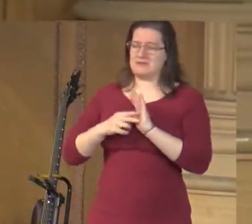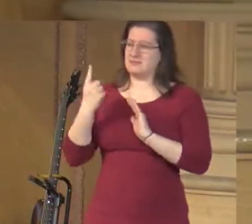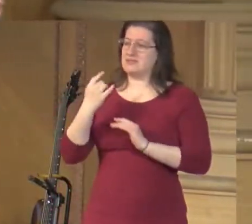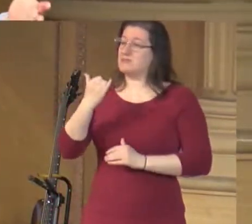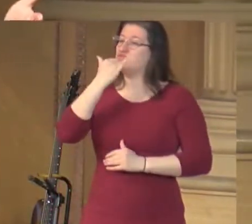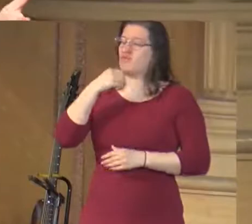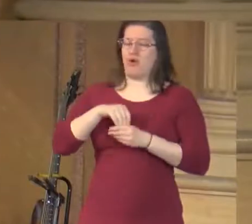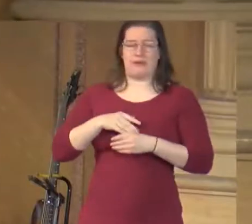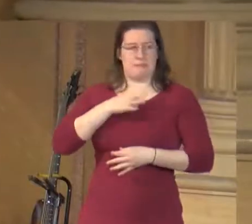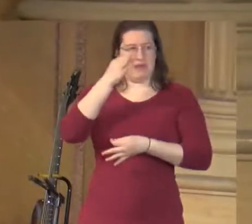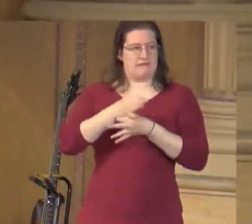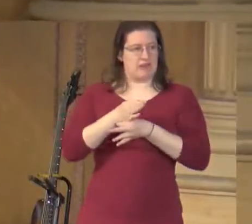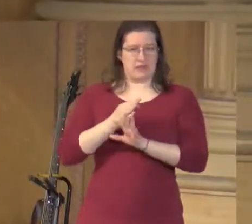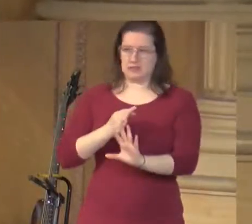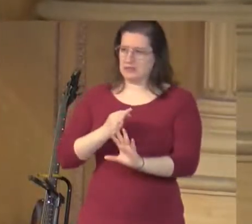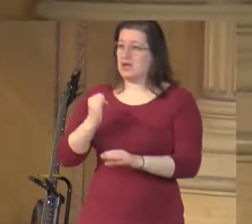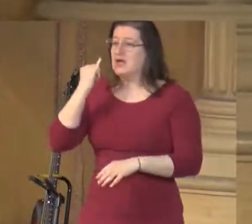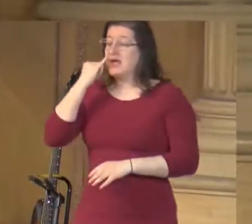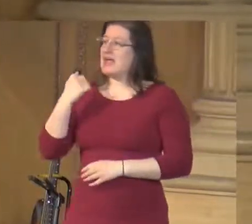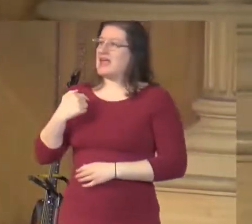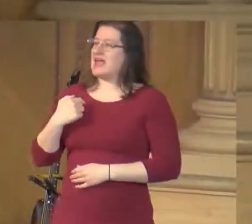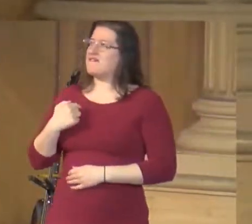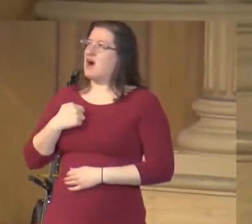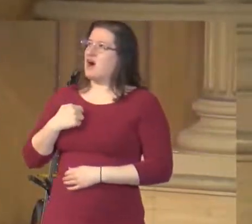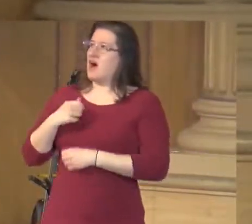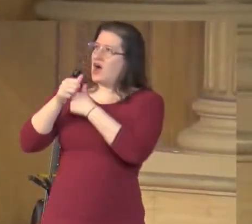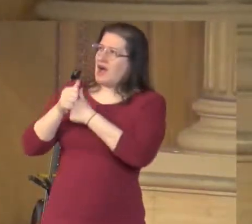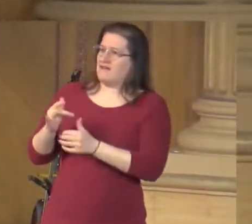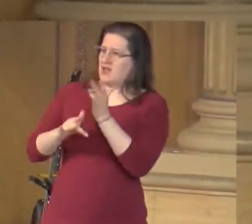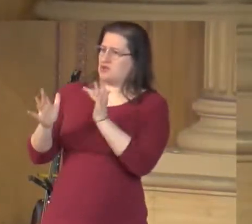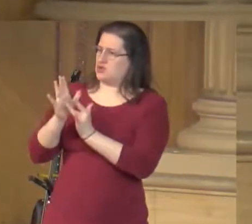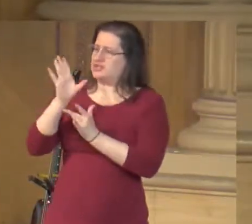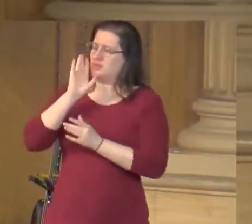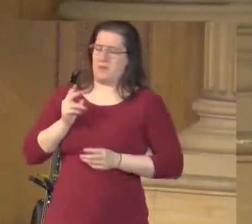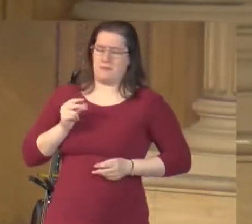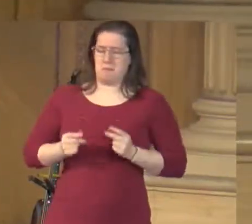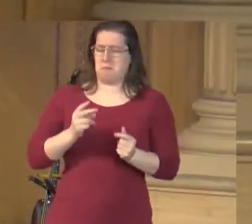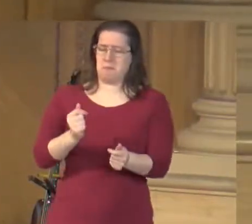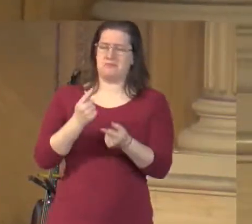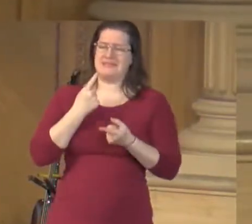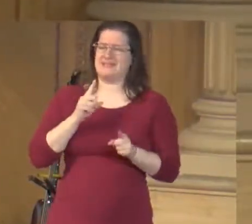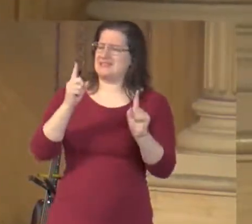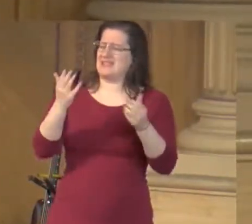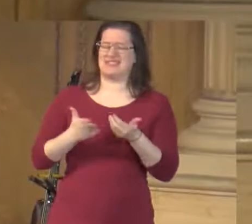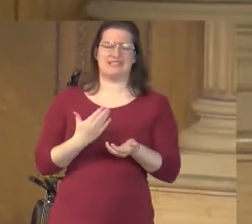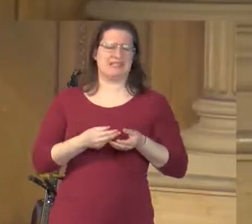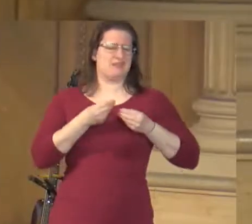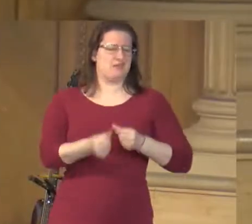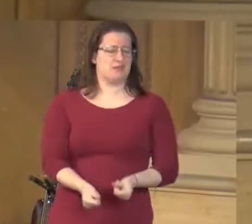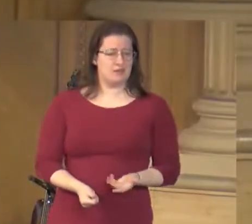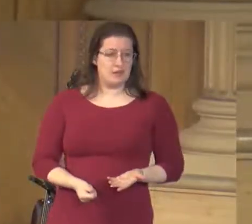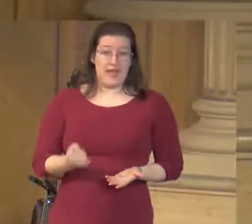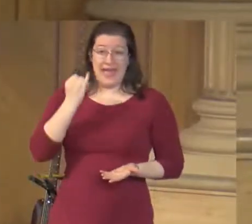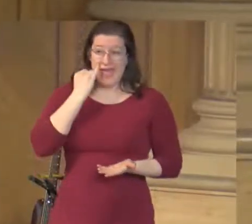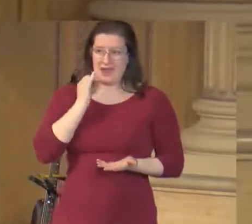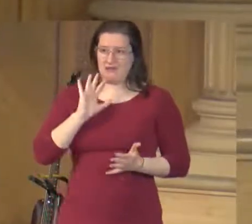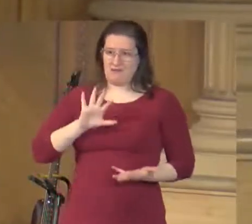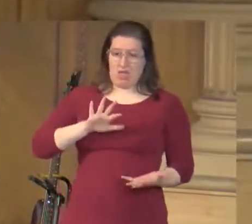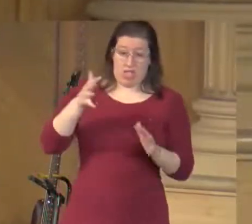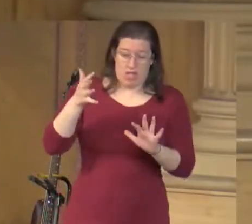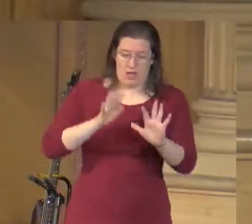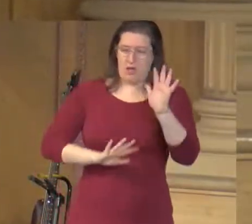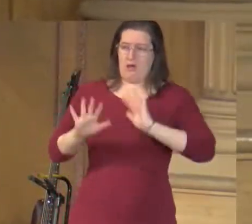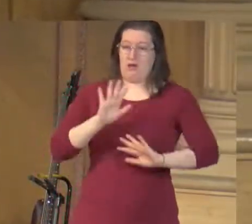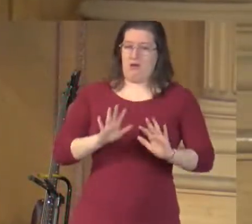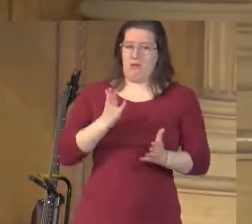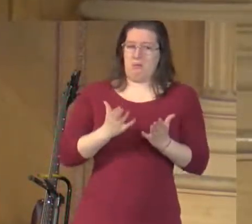if we're really following Jesus. Things will always go well. We'll see quick success if we're following him. And if things start to go wrong, then that's an indicator that we've